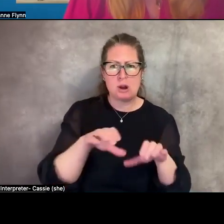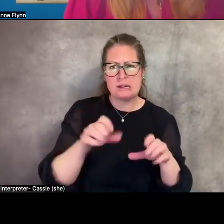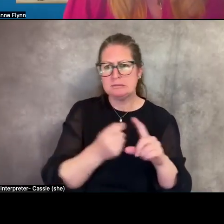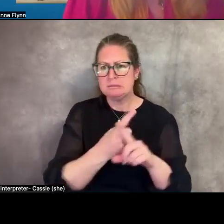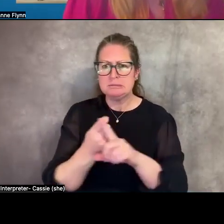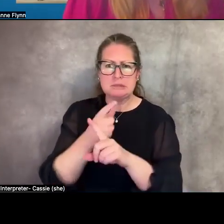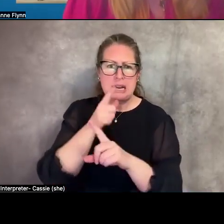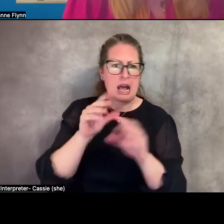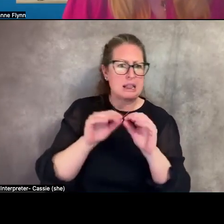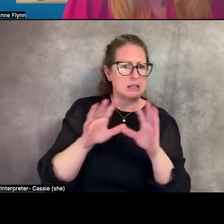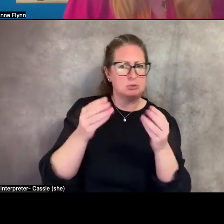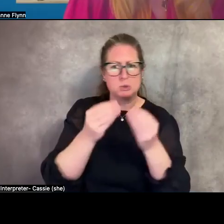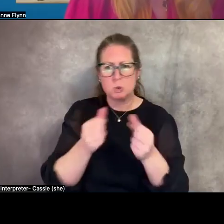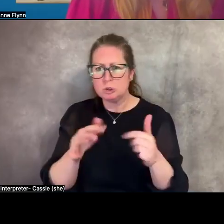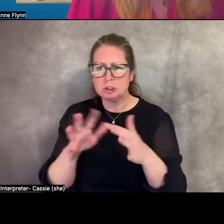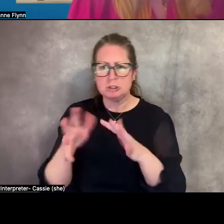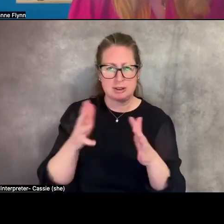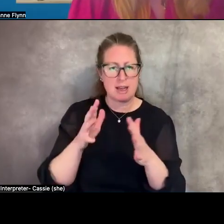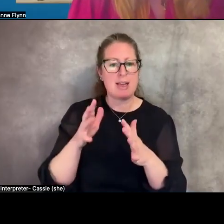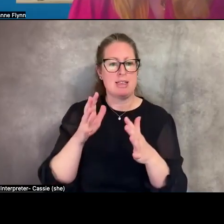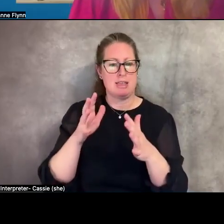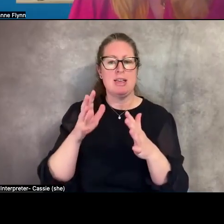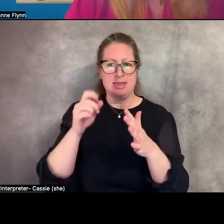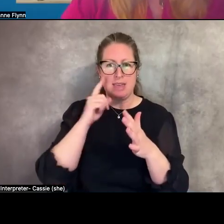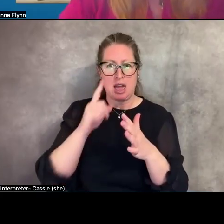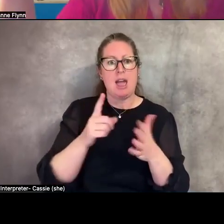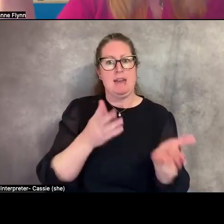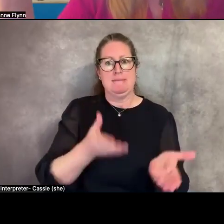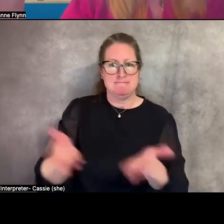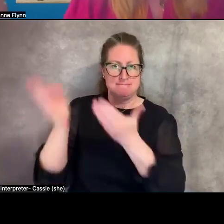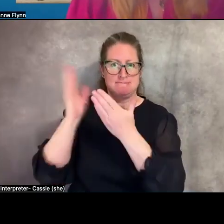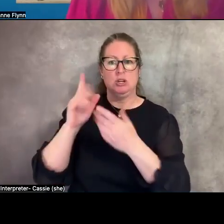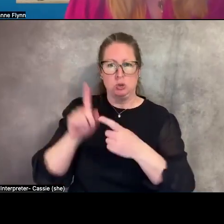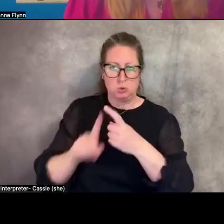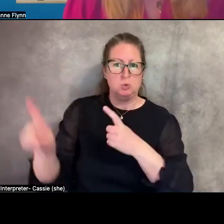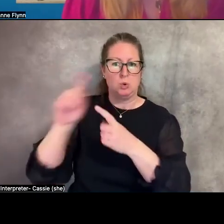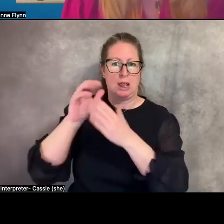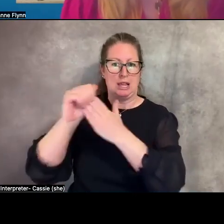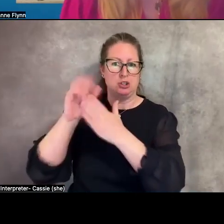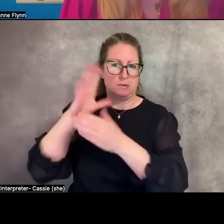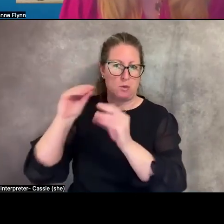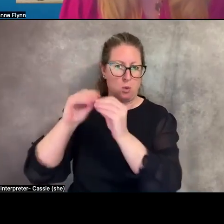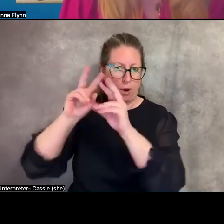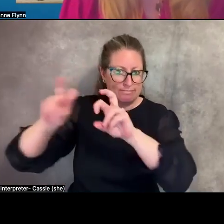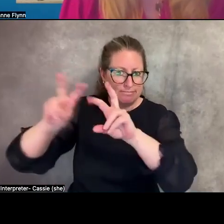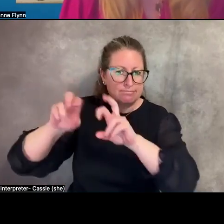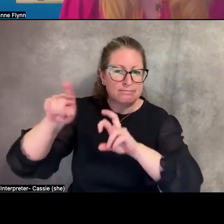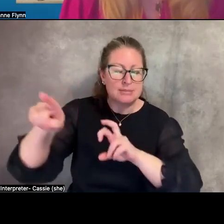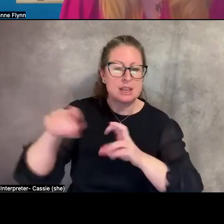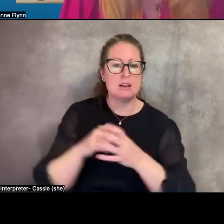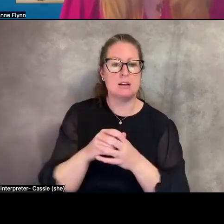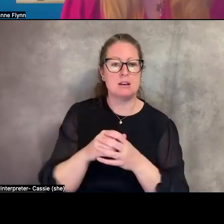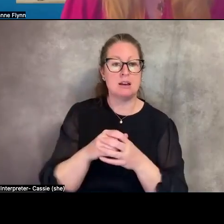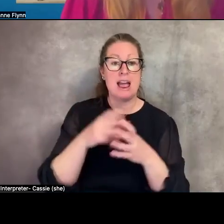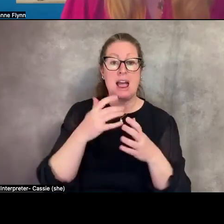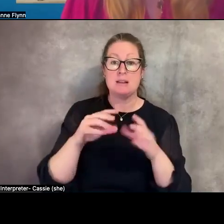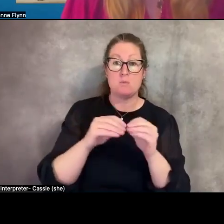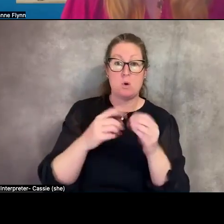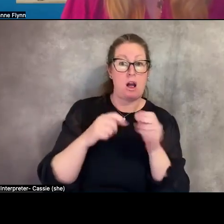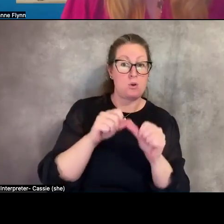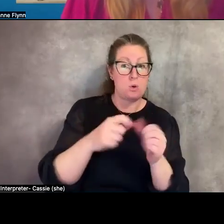lacked clear resolution were escalated from the unit right up through leadership. Ongoing practice-related discussions